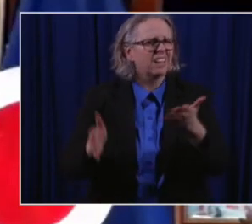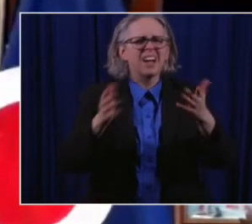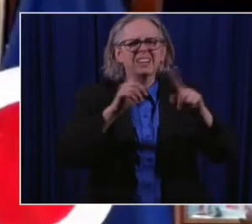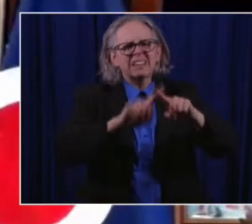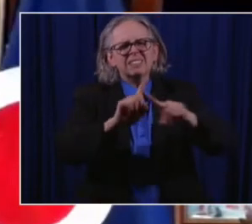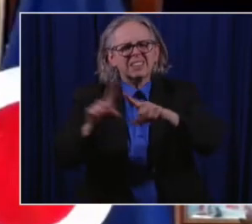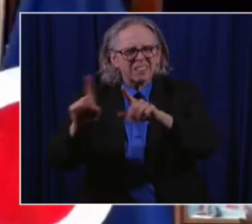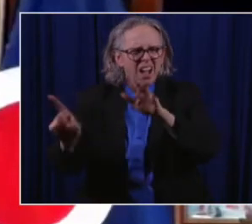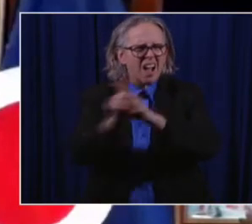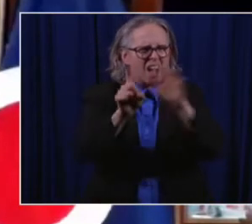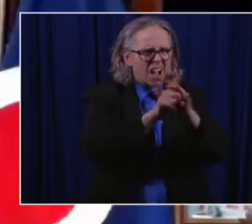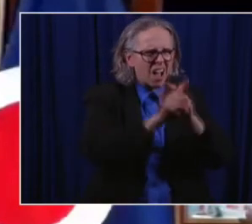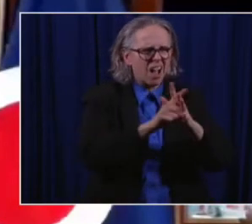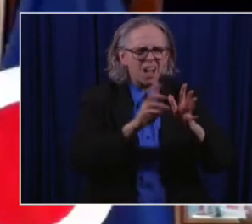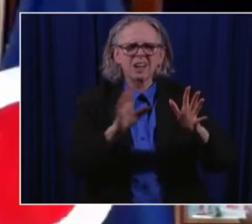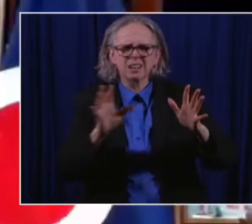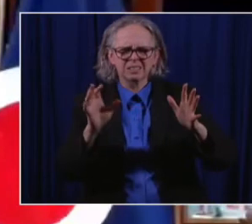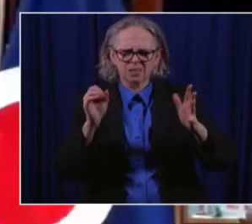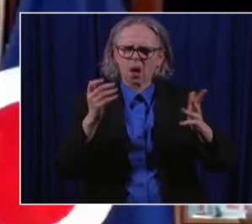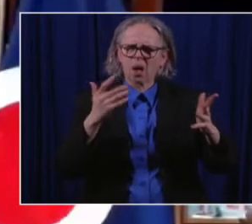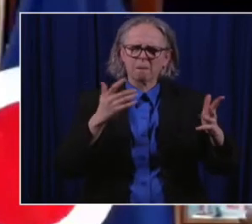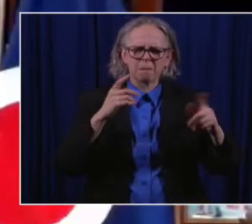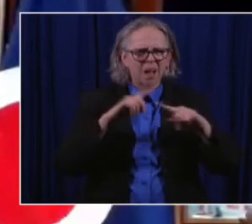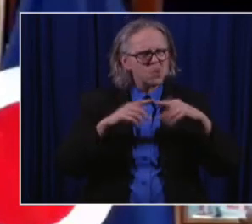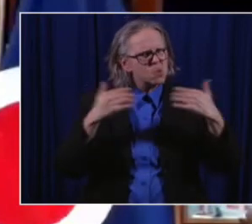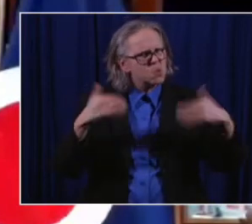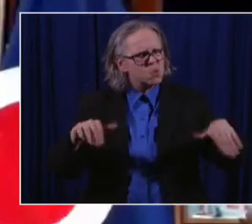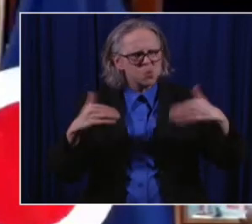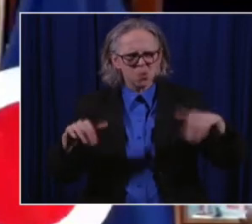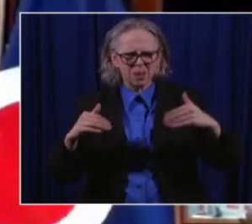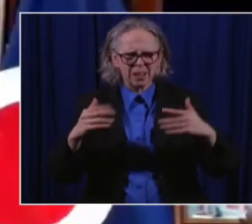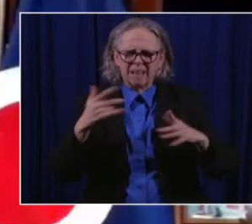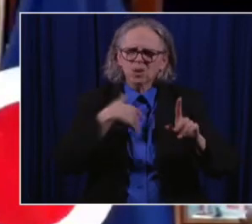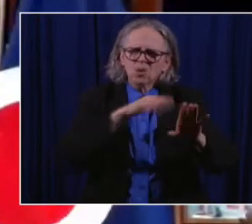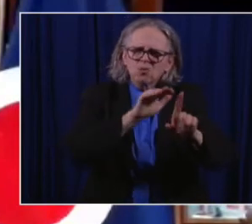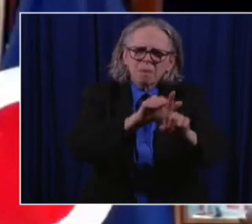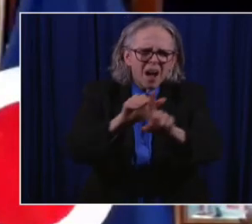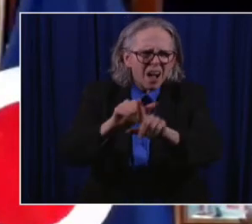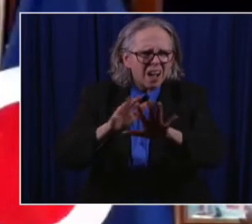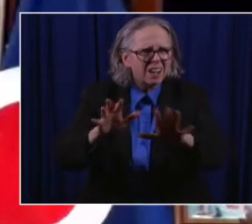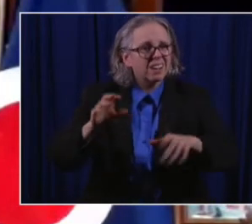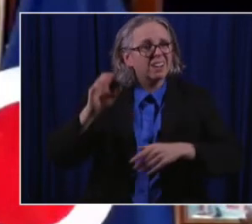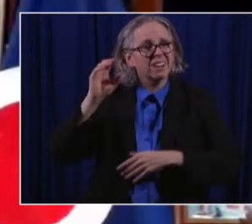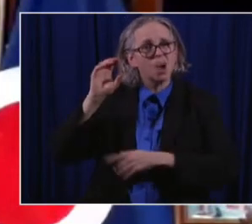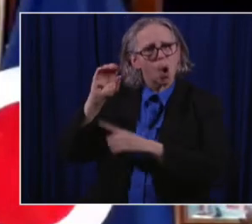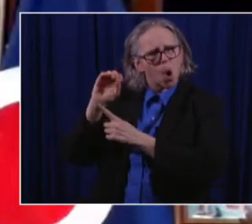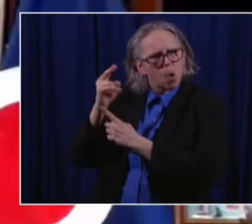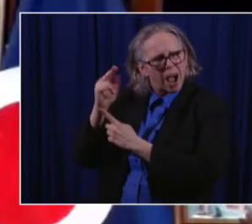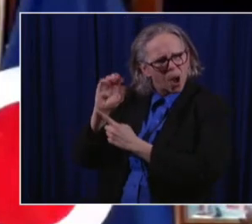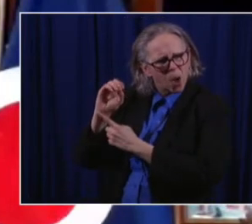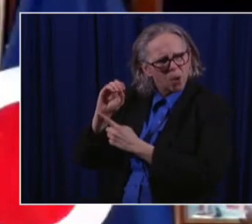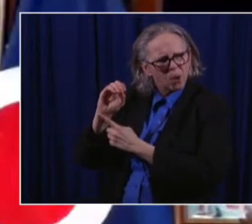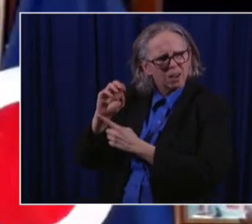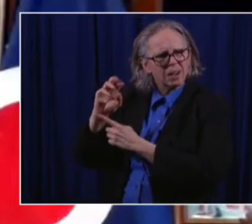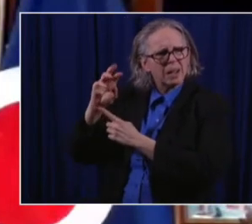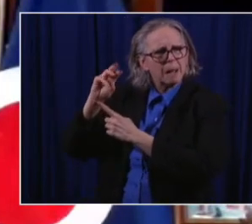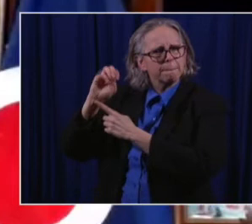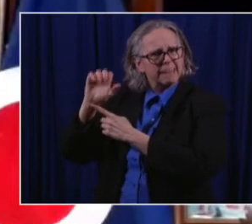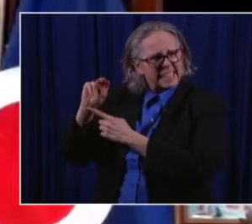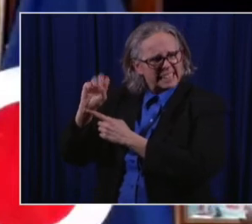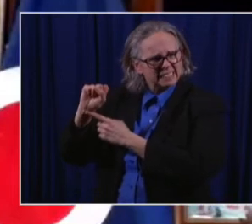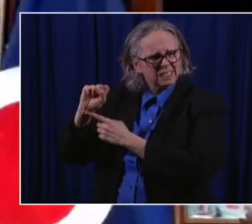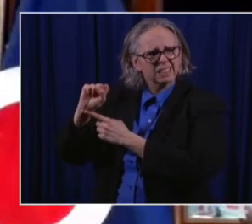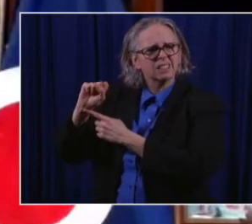people of the resources that are out there. That Ohio Means Jobs. Right now, there are 170,000 jobs